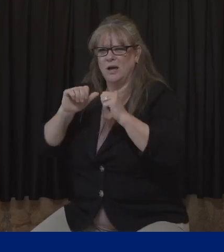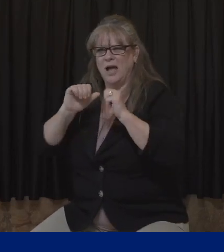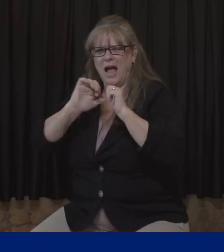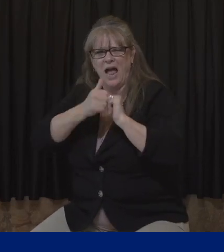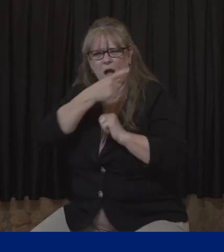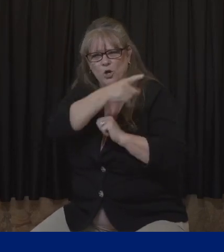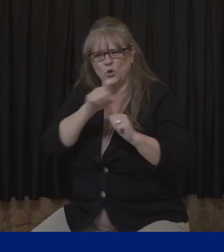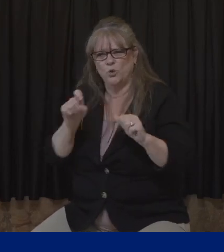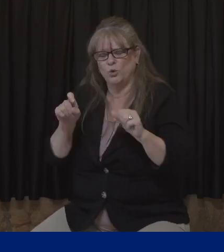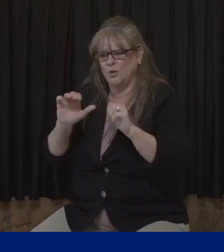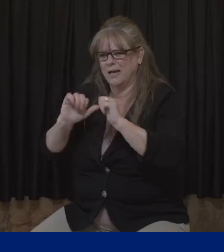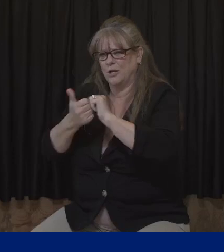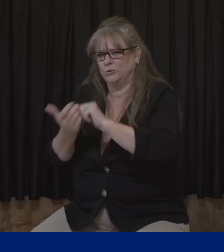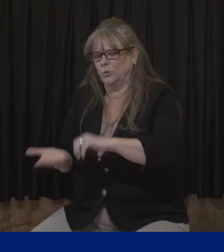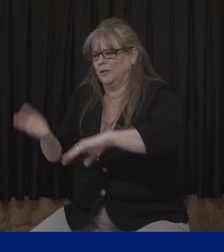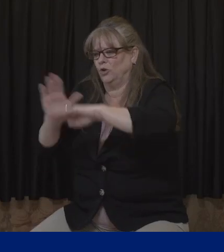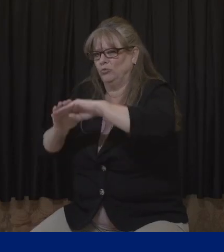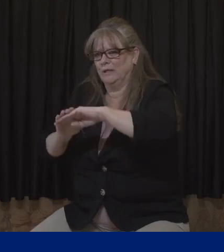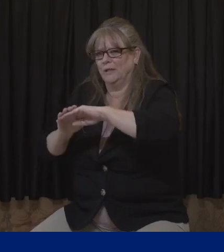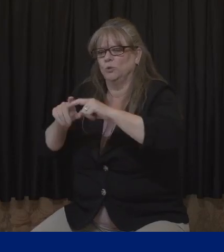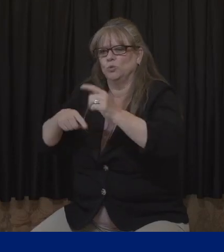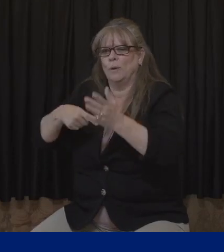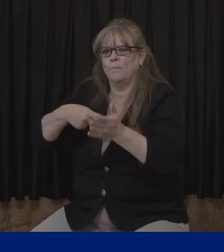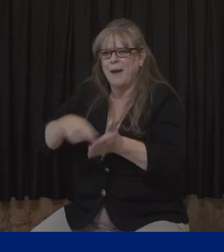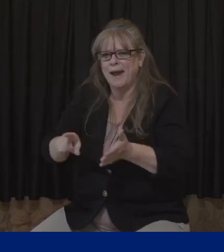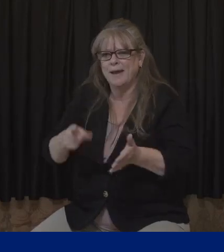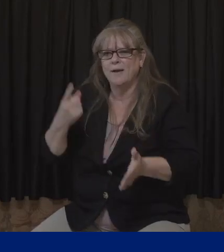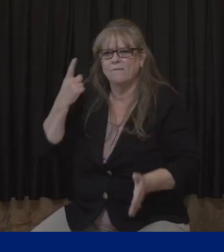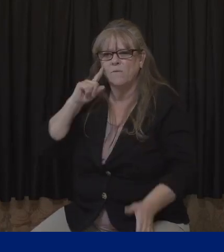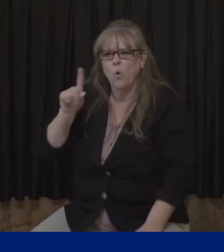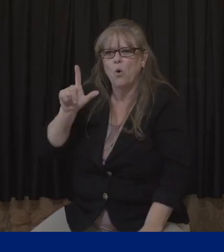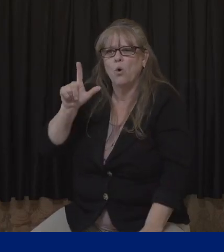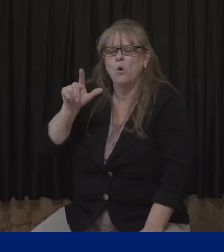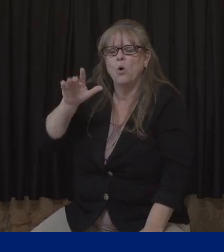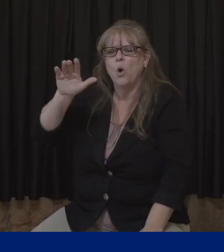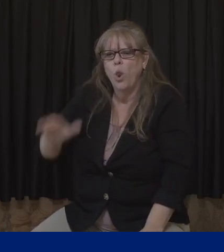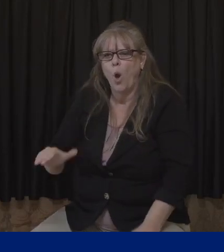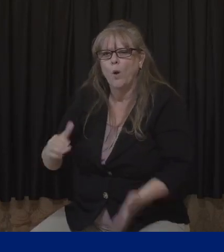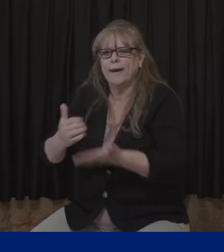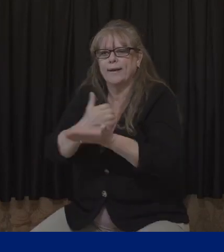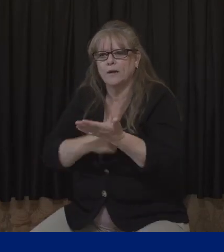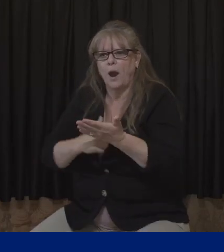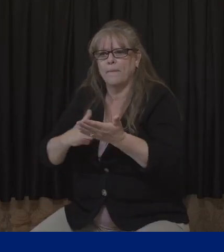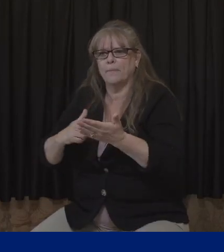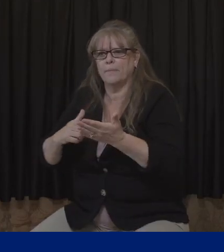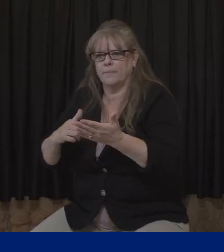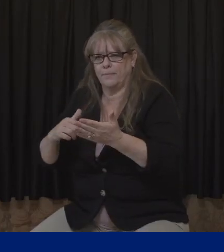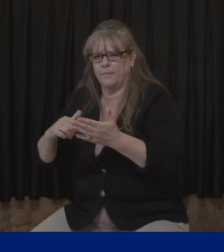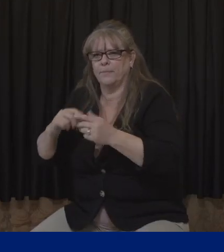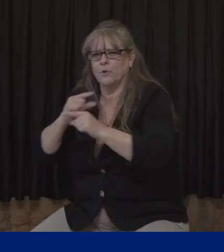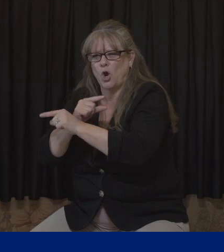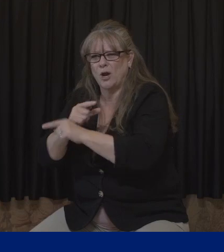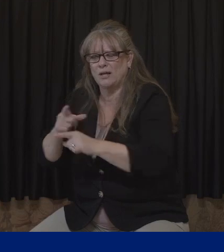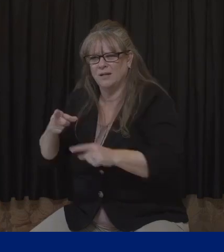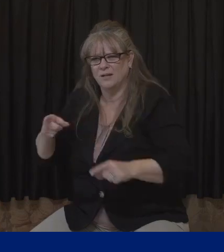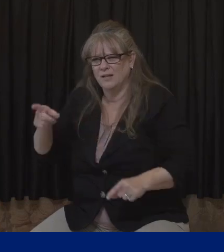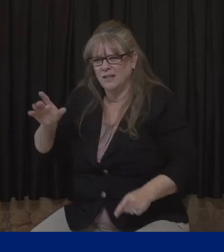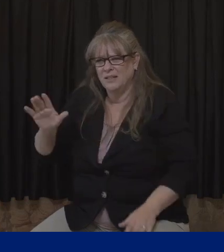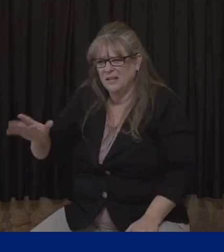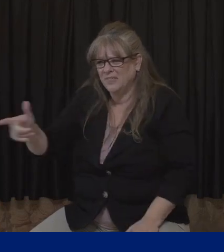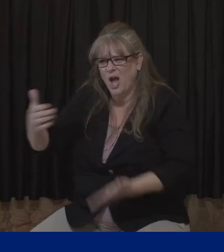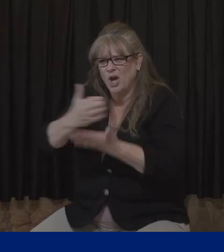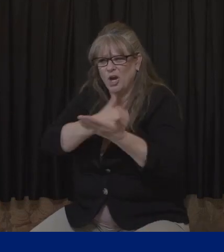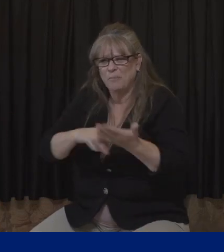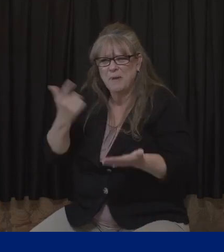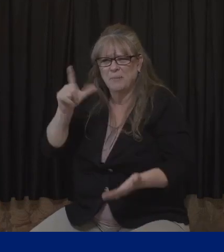the pay for those lowest paid National Guard members who are only making about $20 a day to leave their